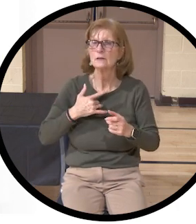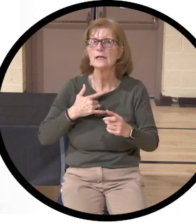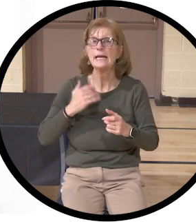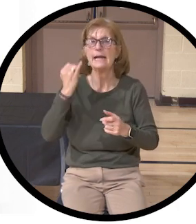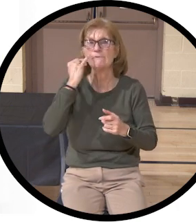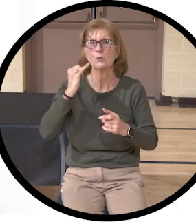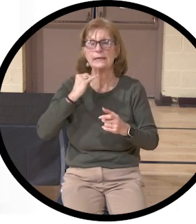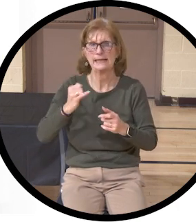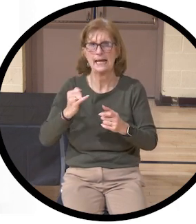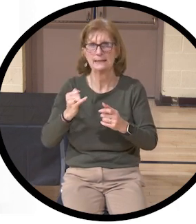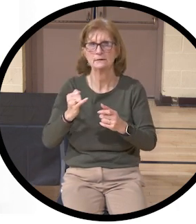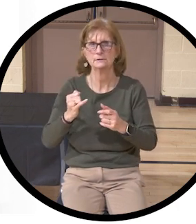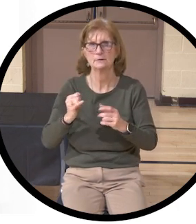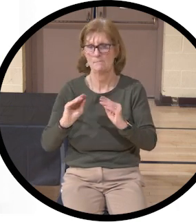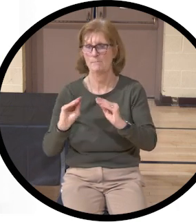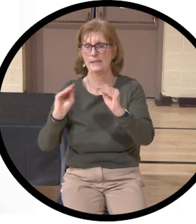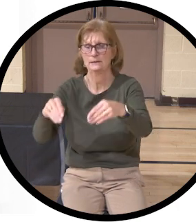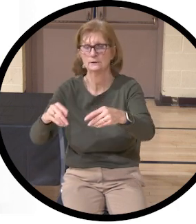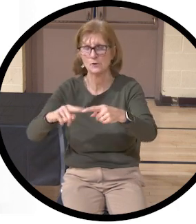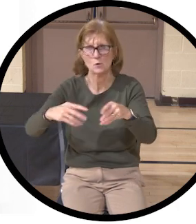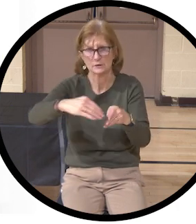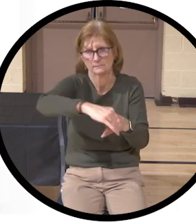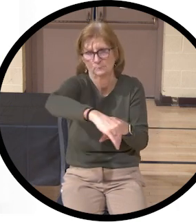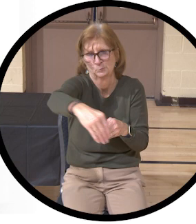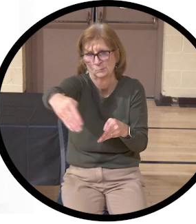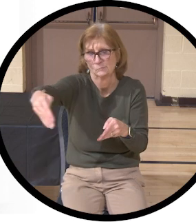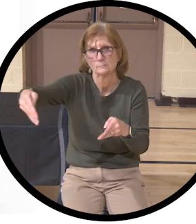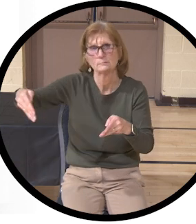views after we've installed them to make sure that